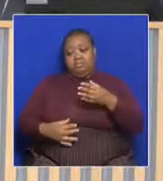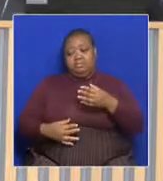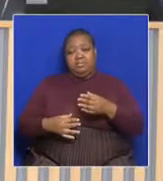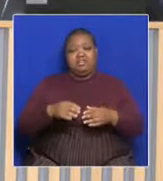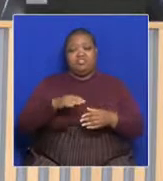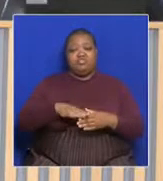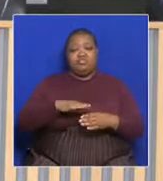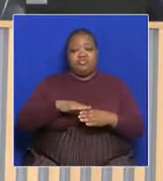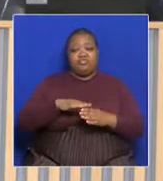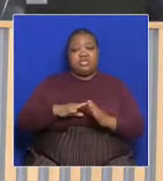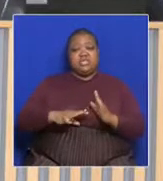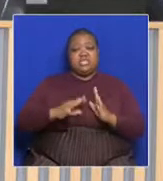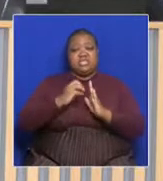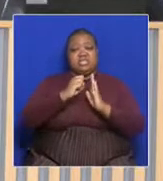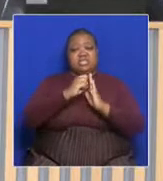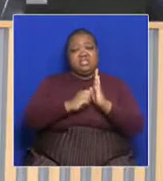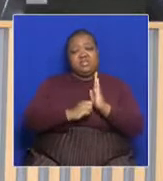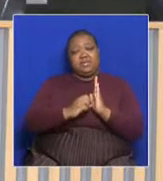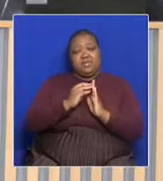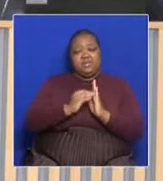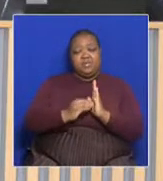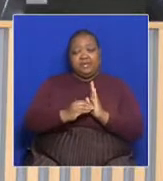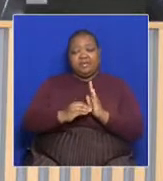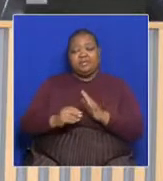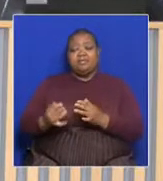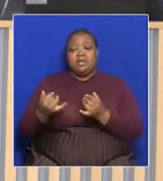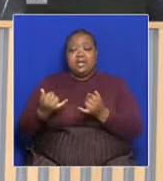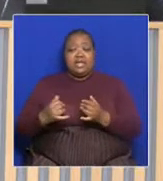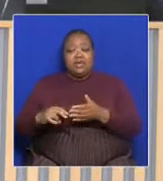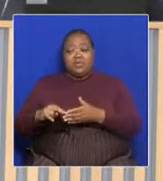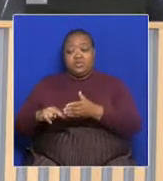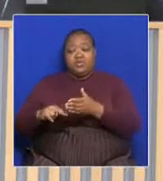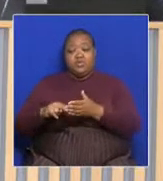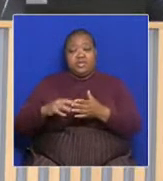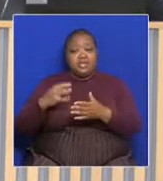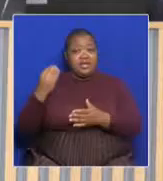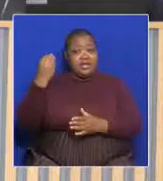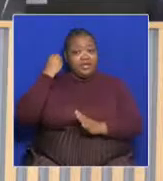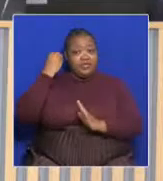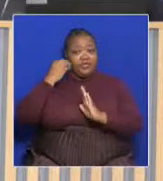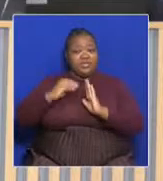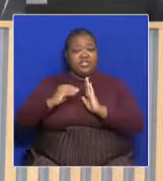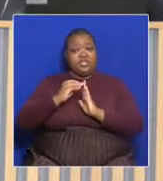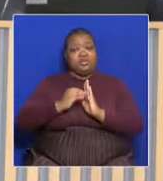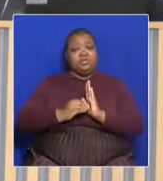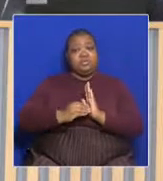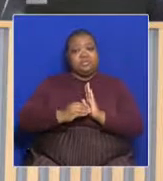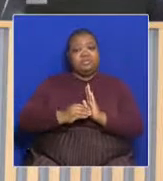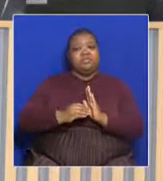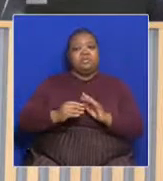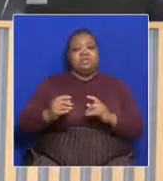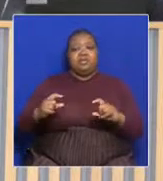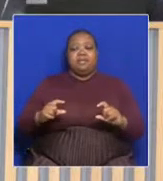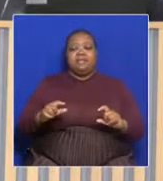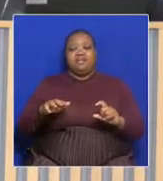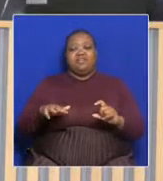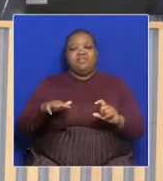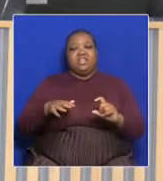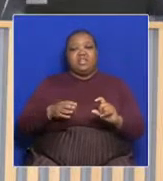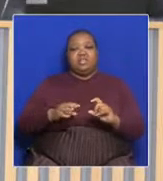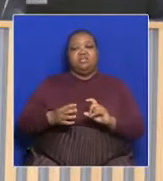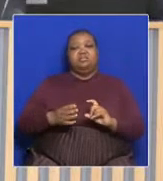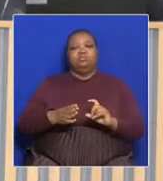statement. The ones he has just read from the information note, they do appear in paragraph 19 of his